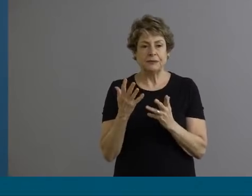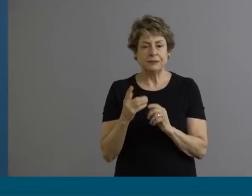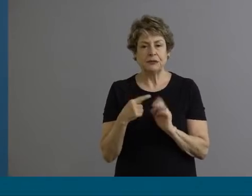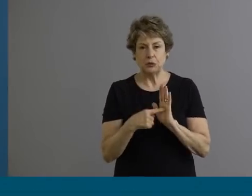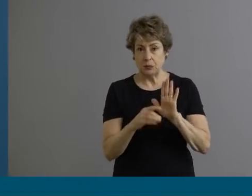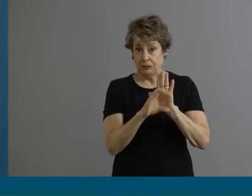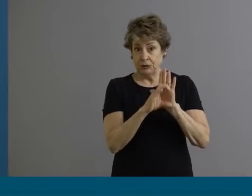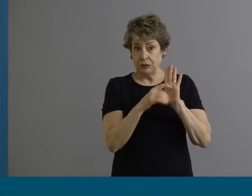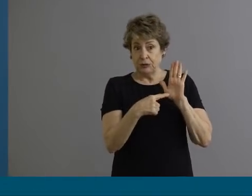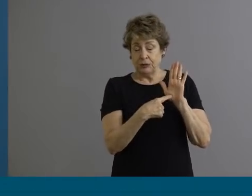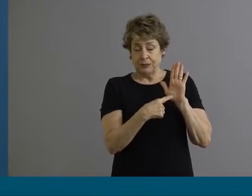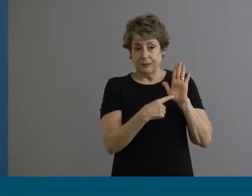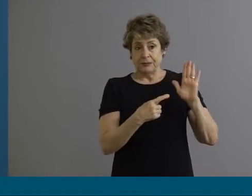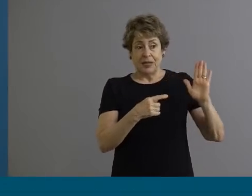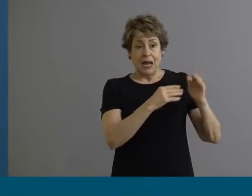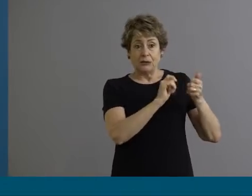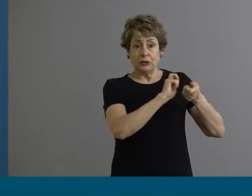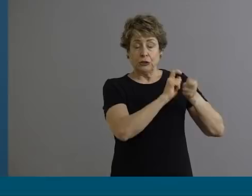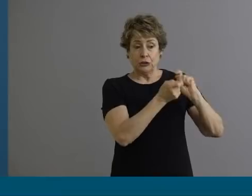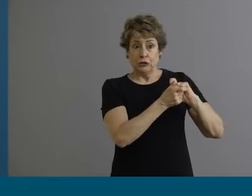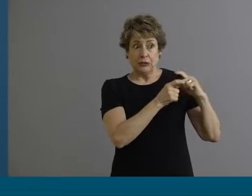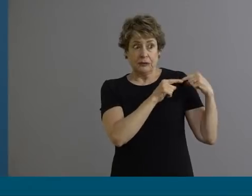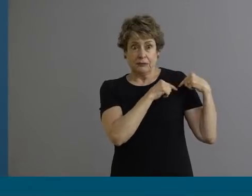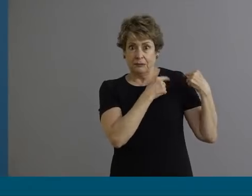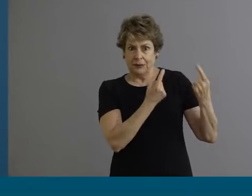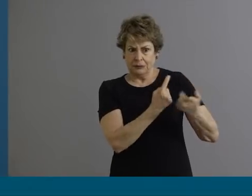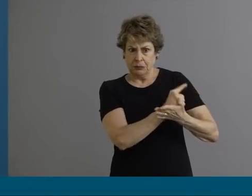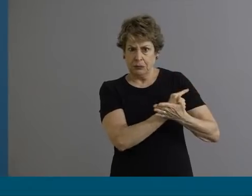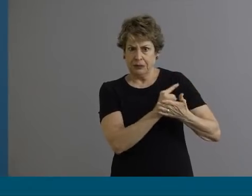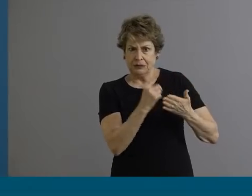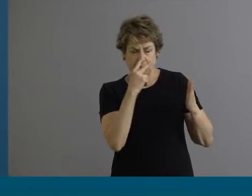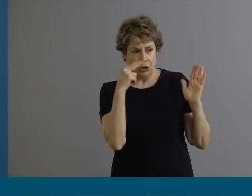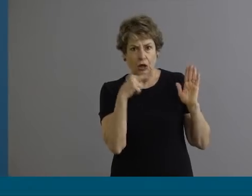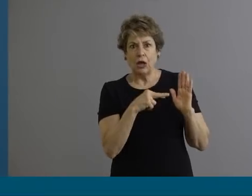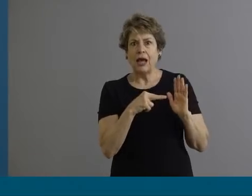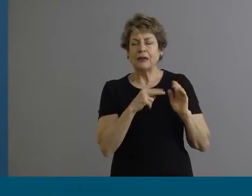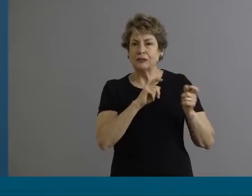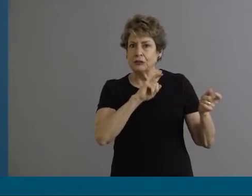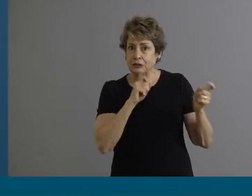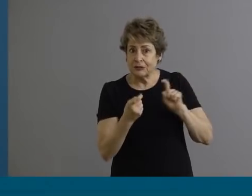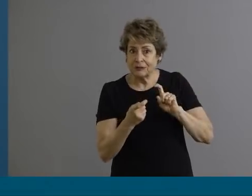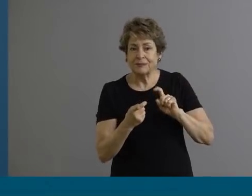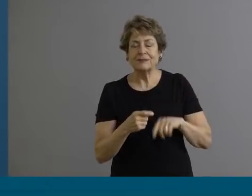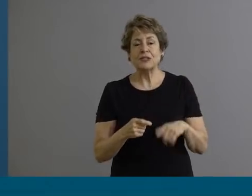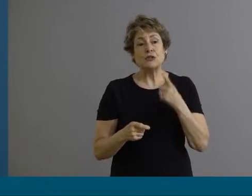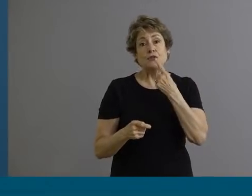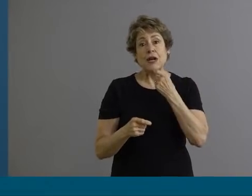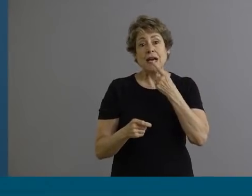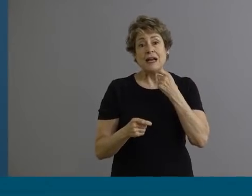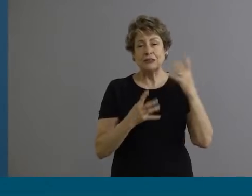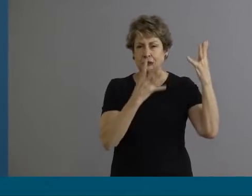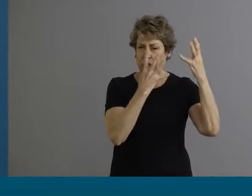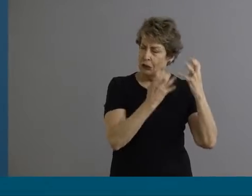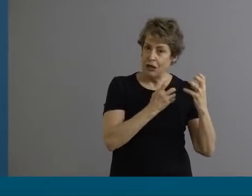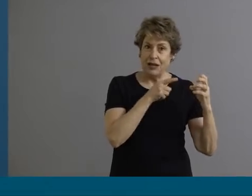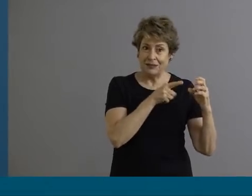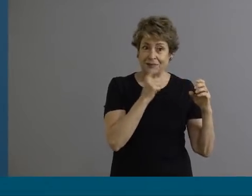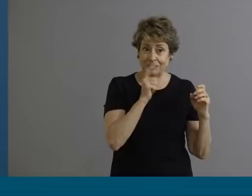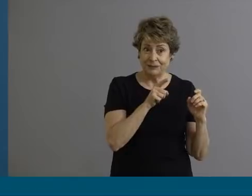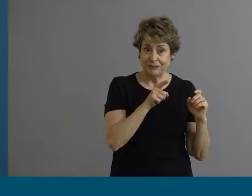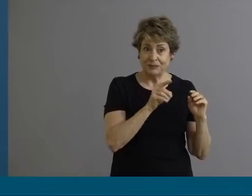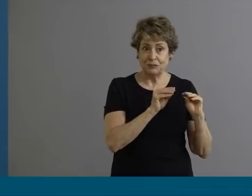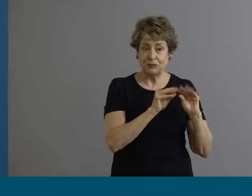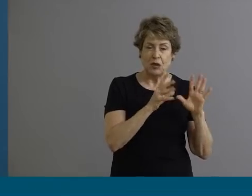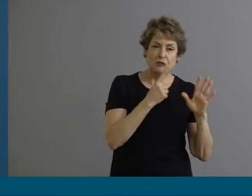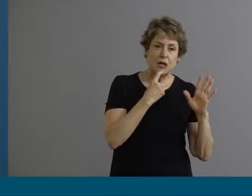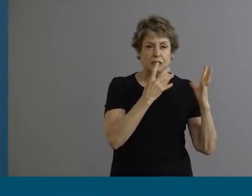To simplify this chart, red and the more dark red, or bright red, I should say, are